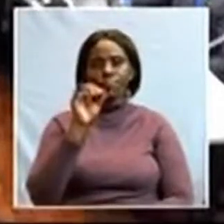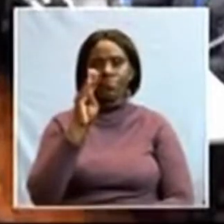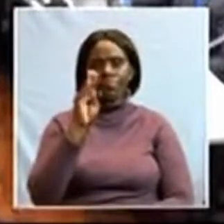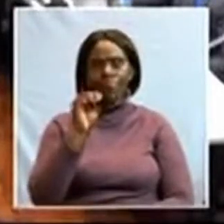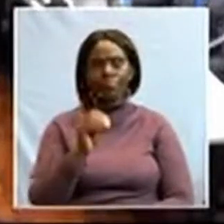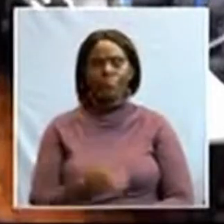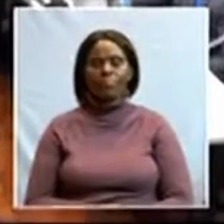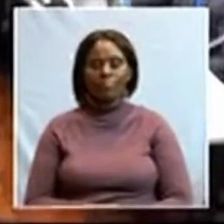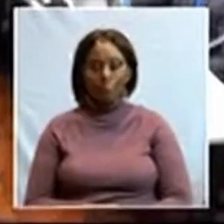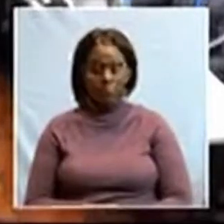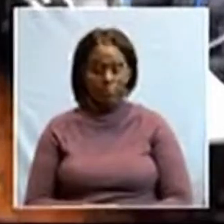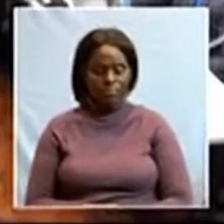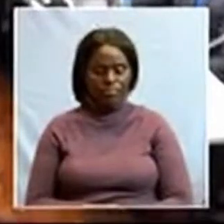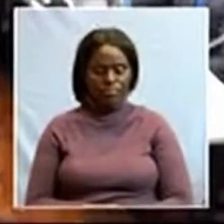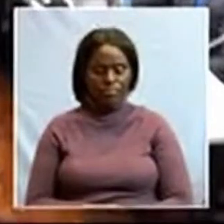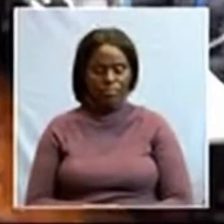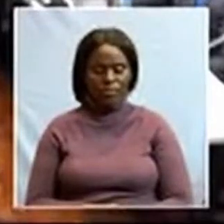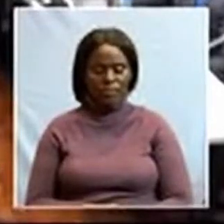mic.